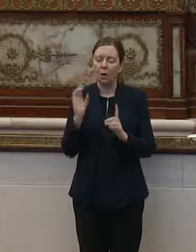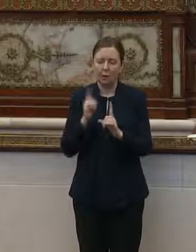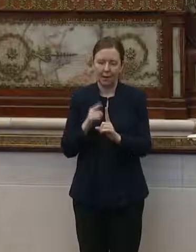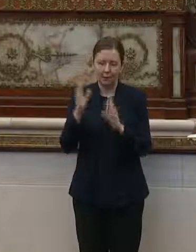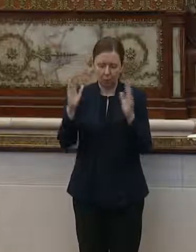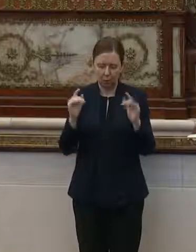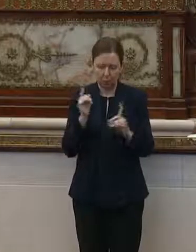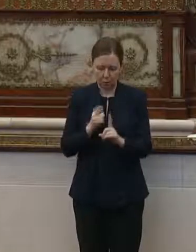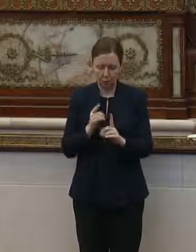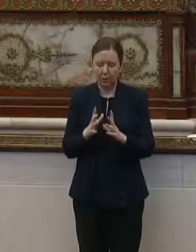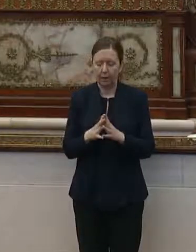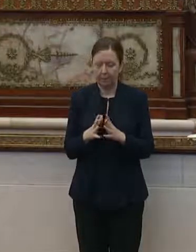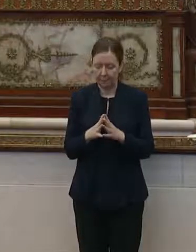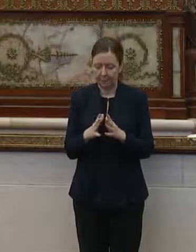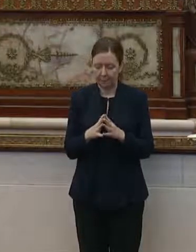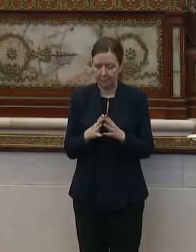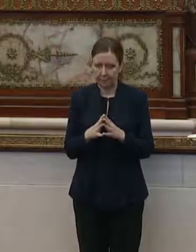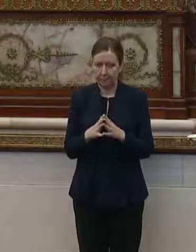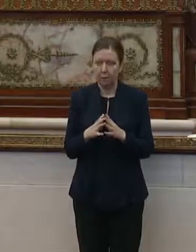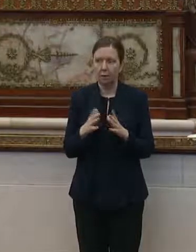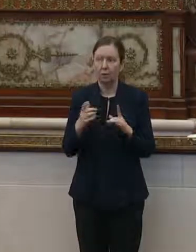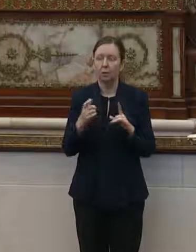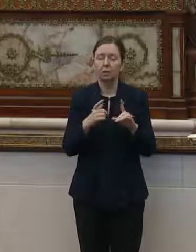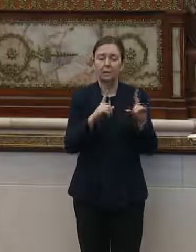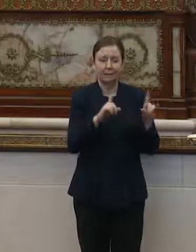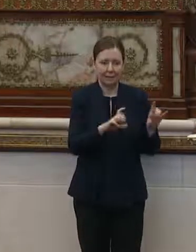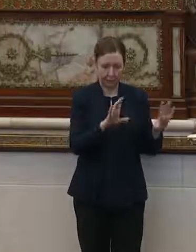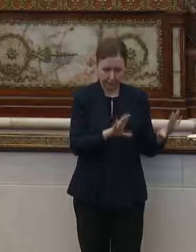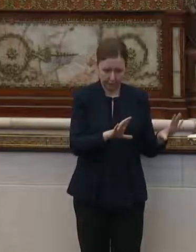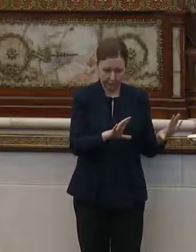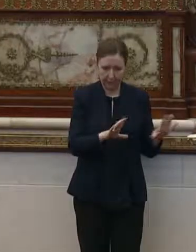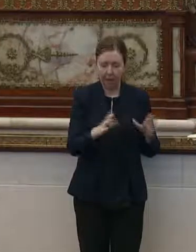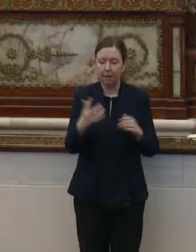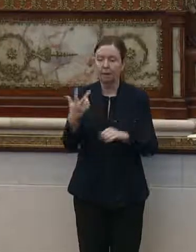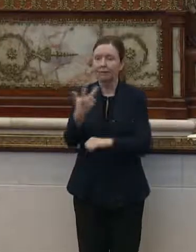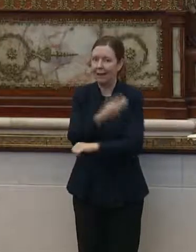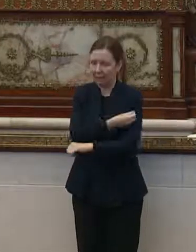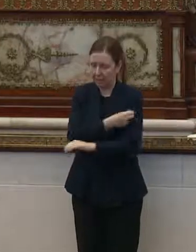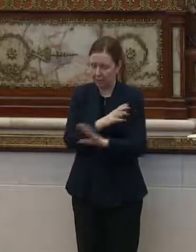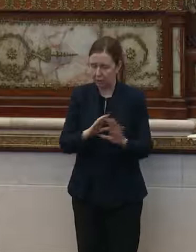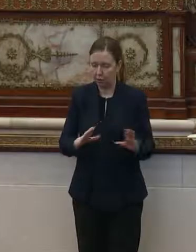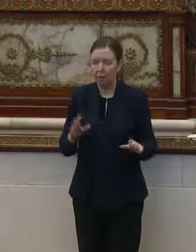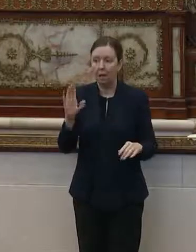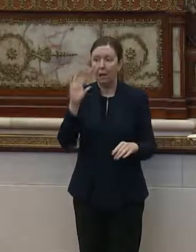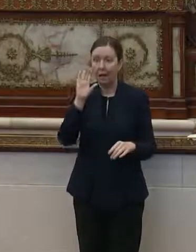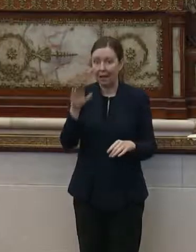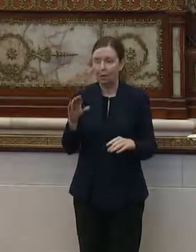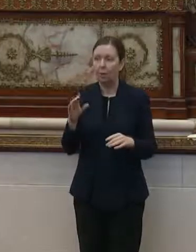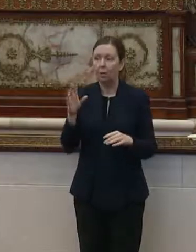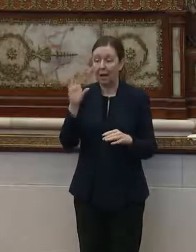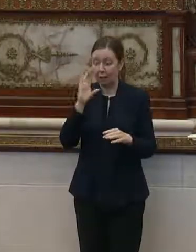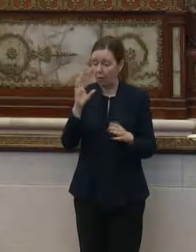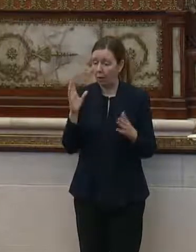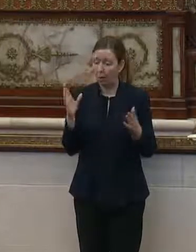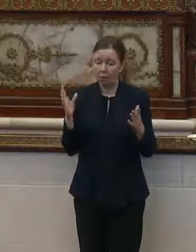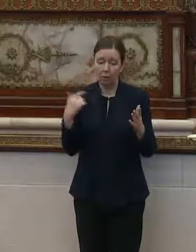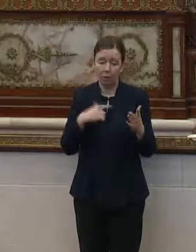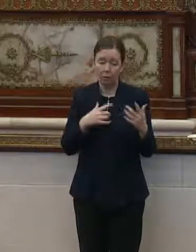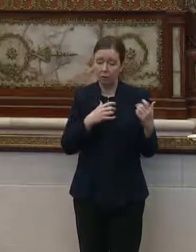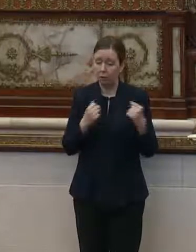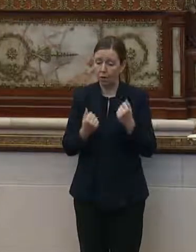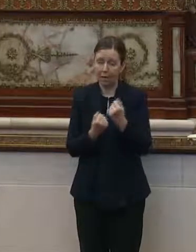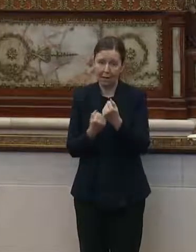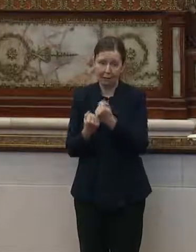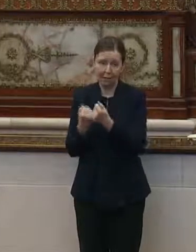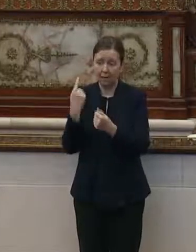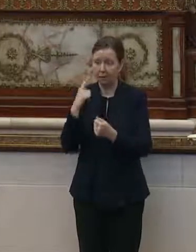to they go from testing, we go to this vaccination. And I know, and I know this because we're strongly